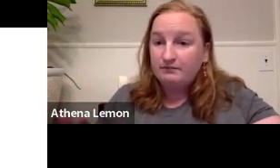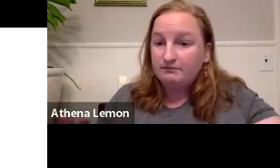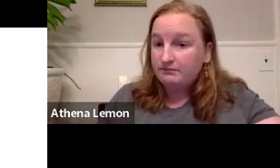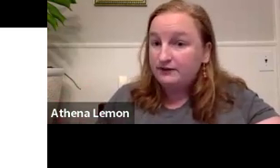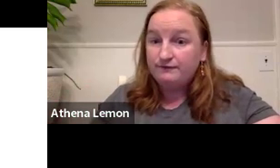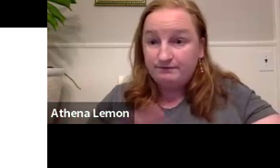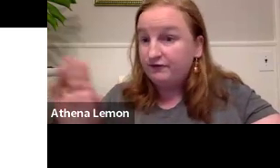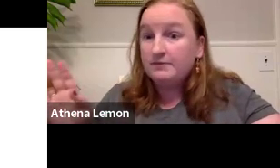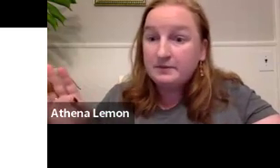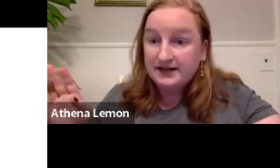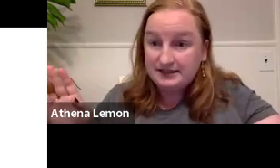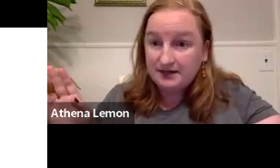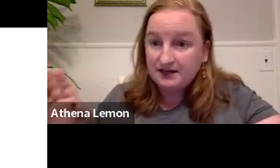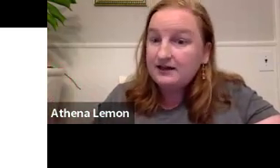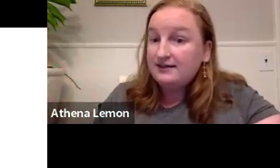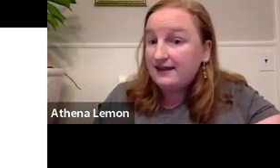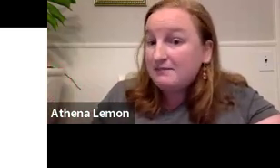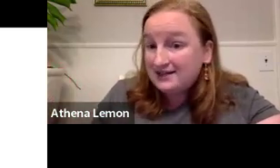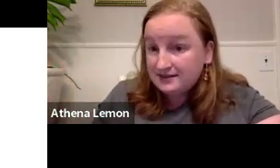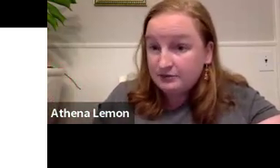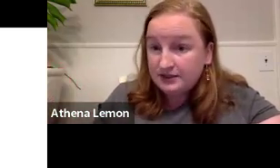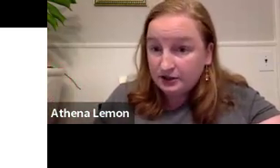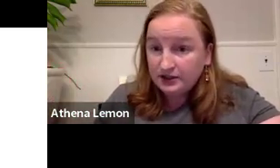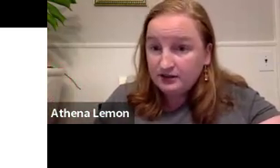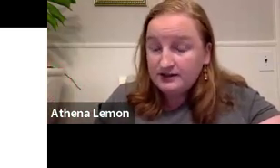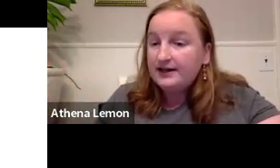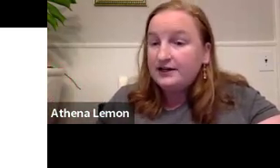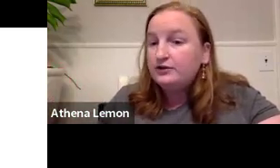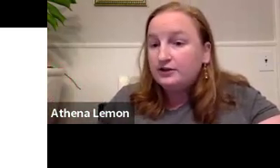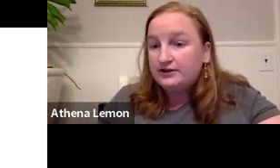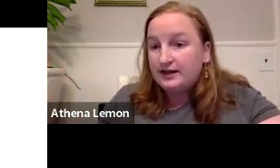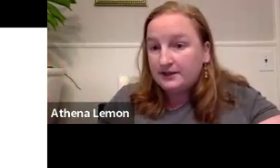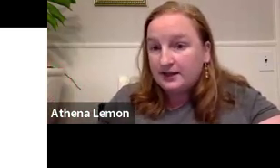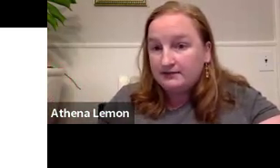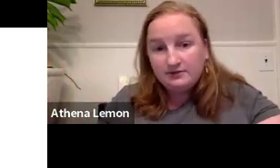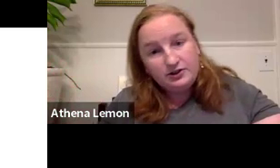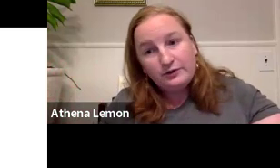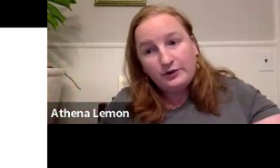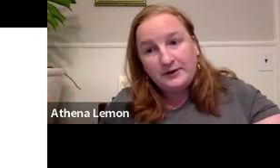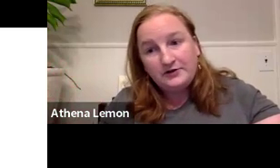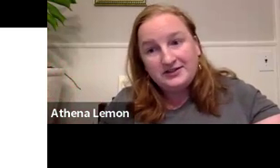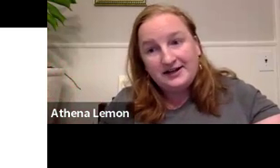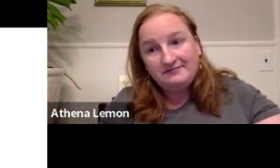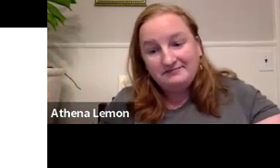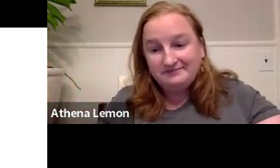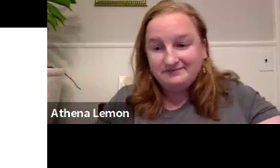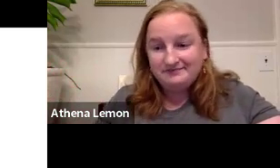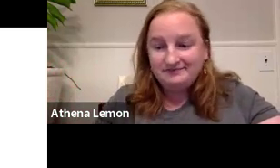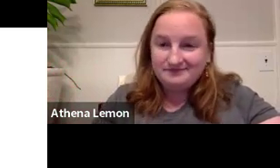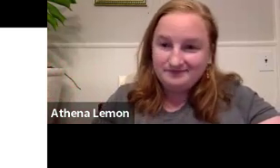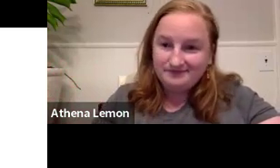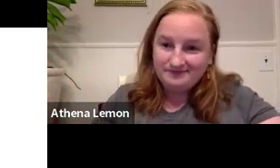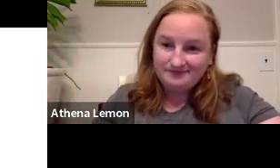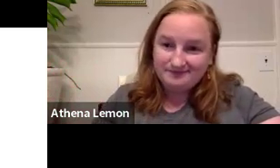closet from the pandemic, they may still be good, and you can look that up online. Don't throw them out just yet.